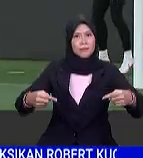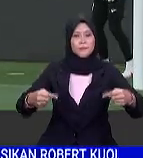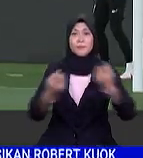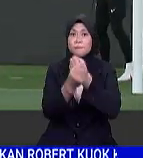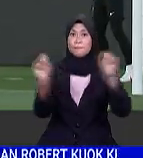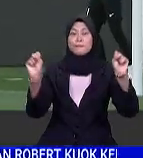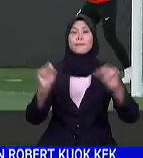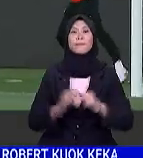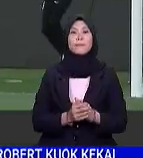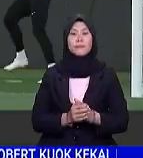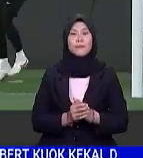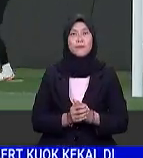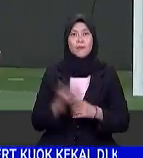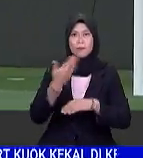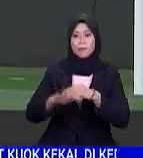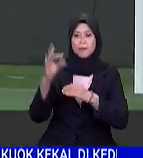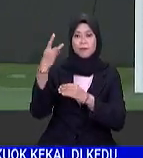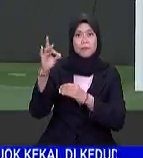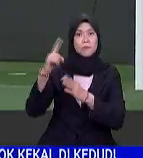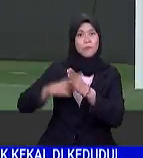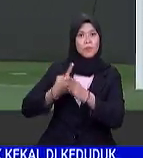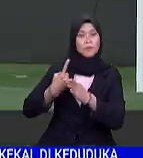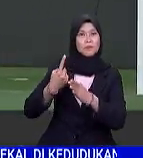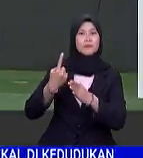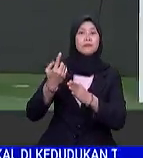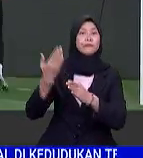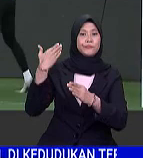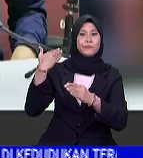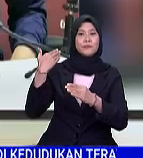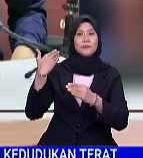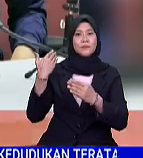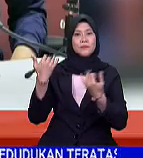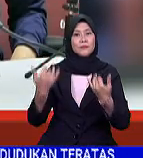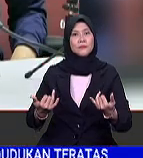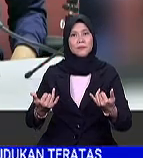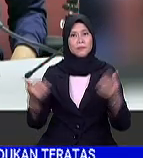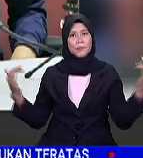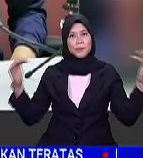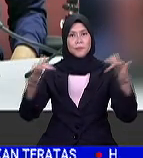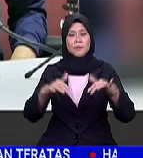we also after 18 months, so we have a very assembled it.